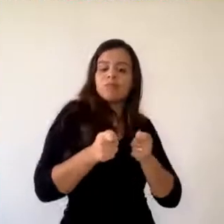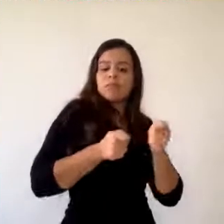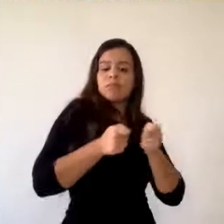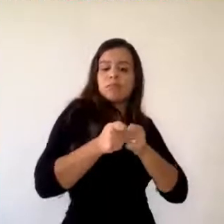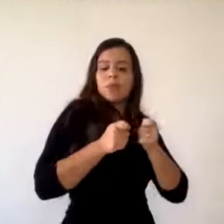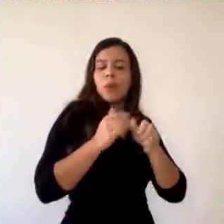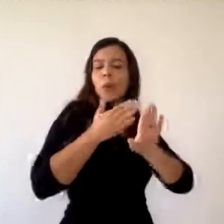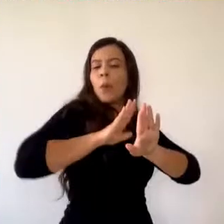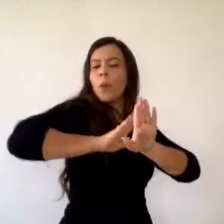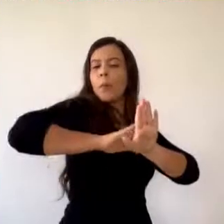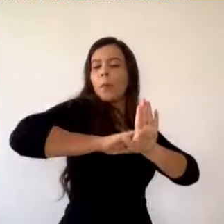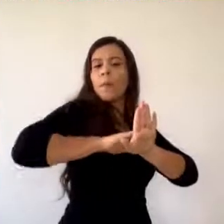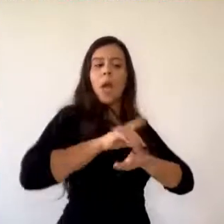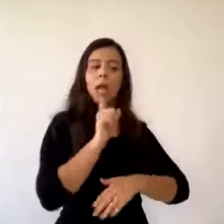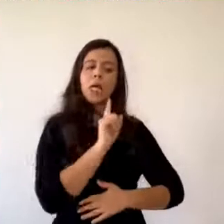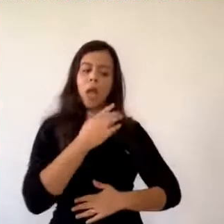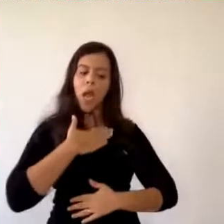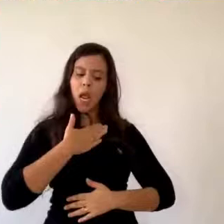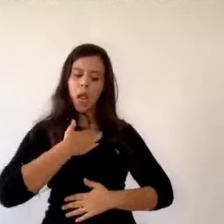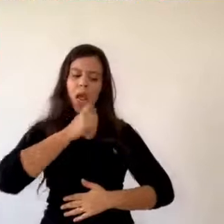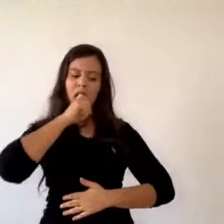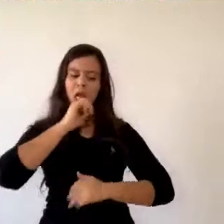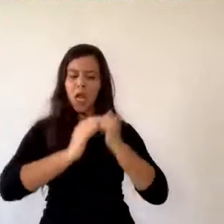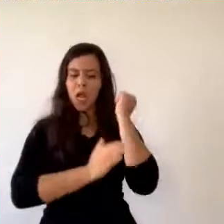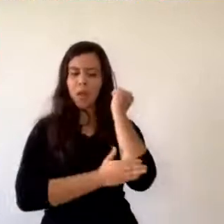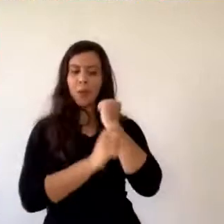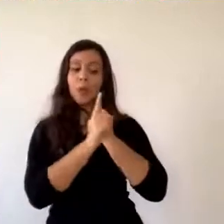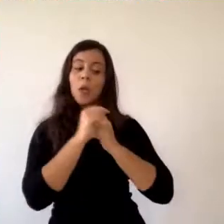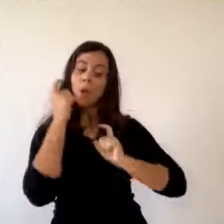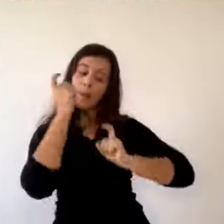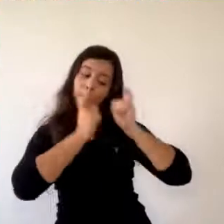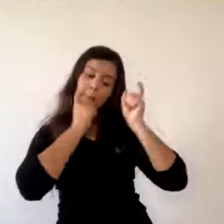control that is disguised, this care.